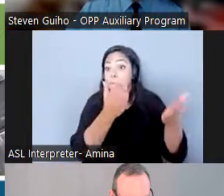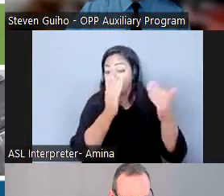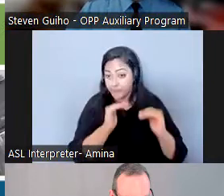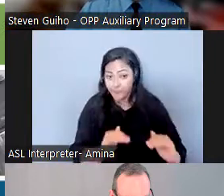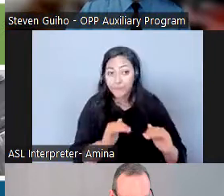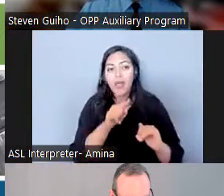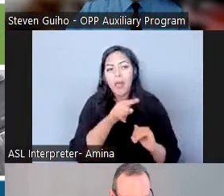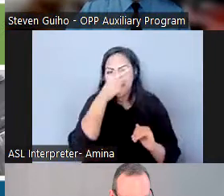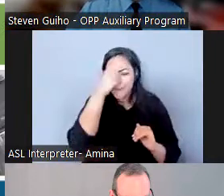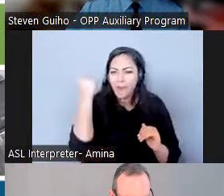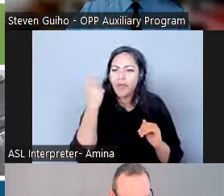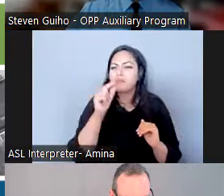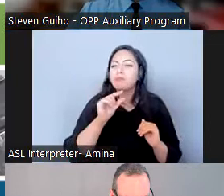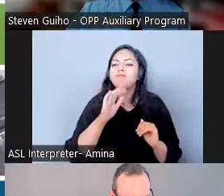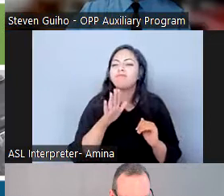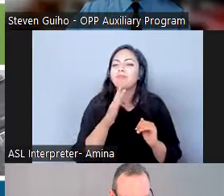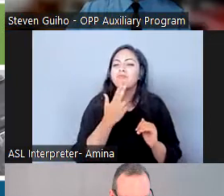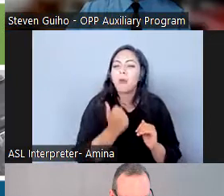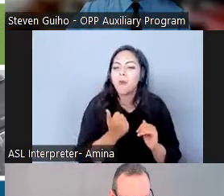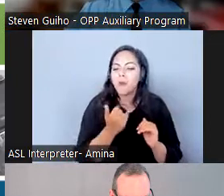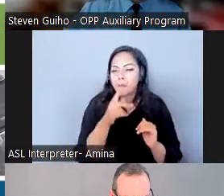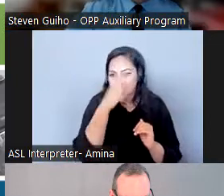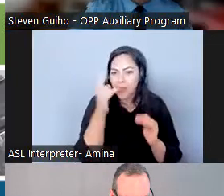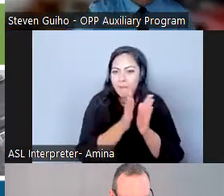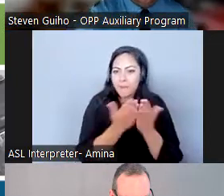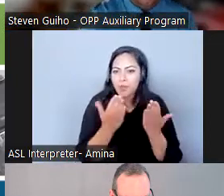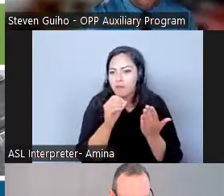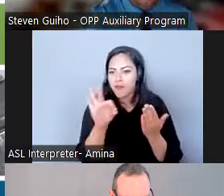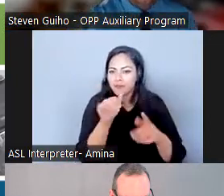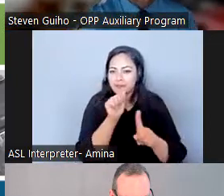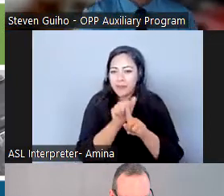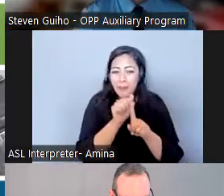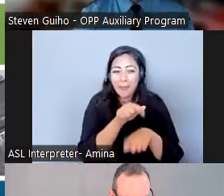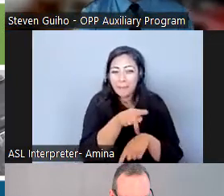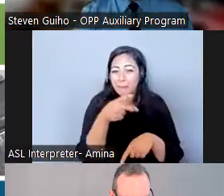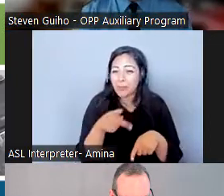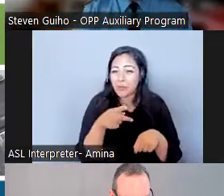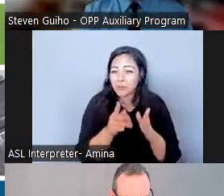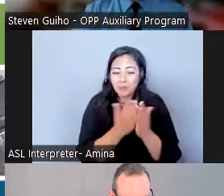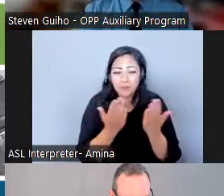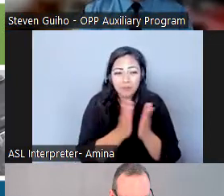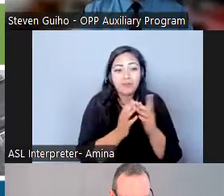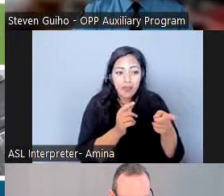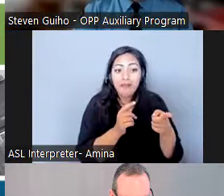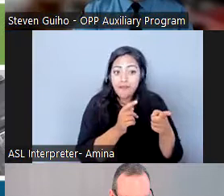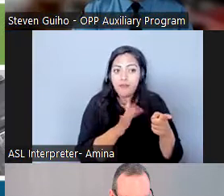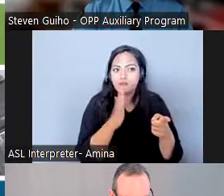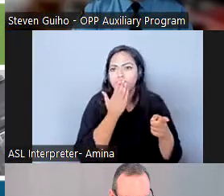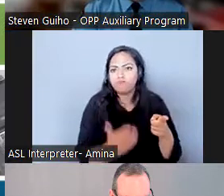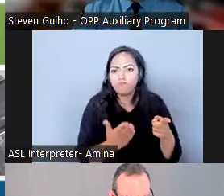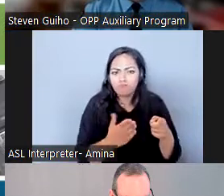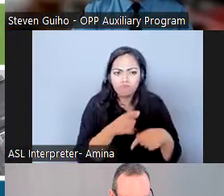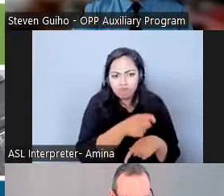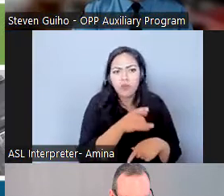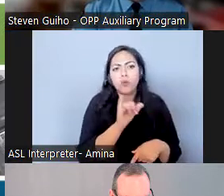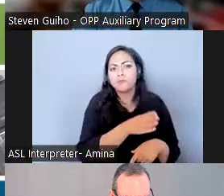some basic tips. The RCMP also has a seniors guidebook for safety and security that provides some tips as well.